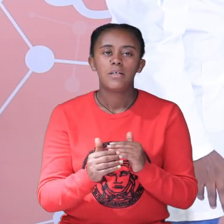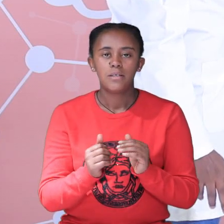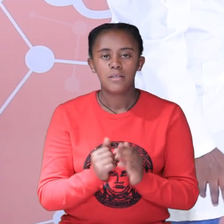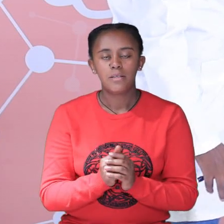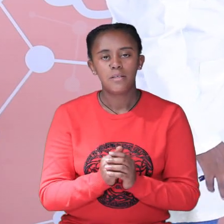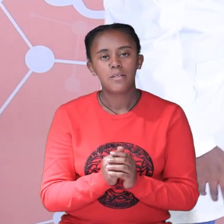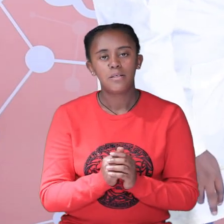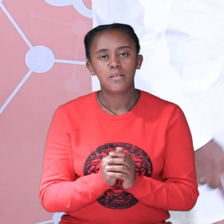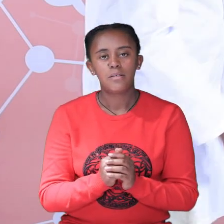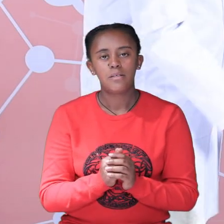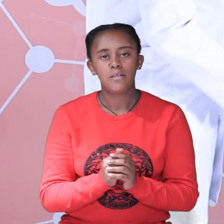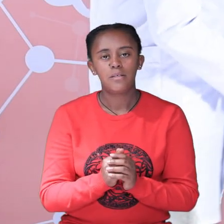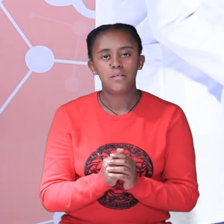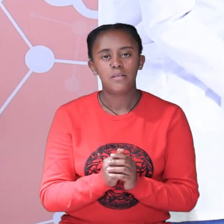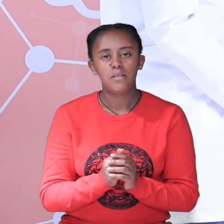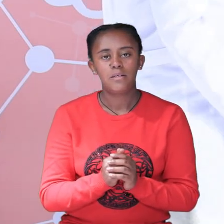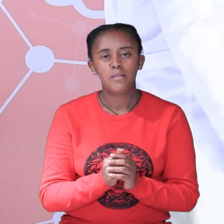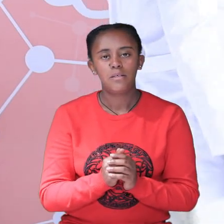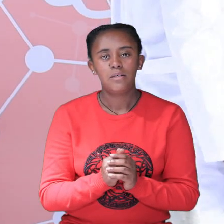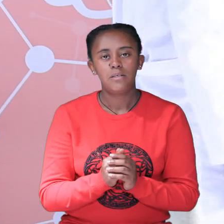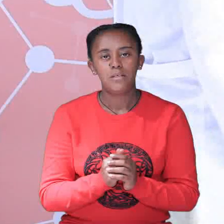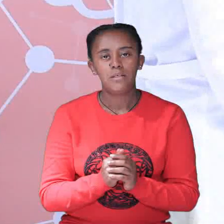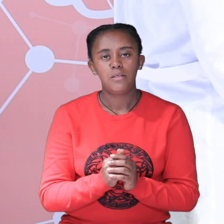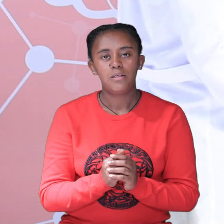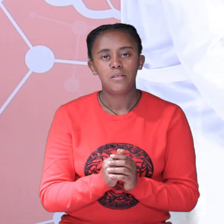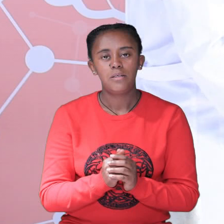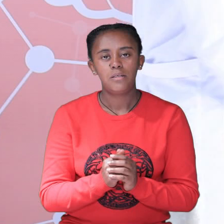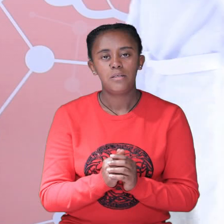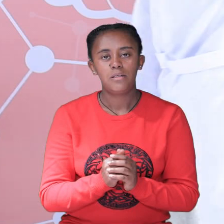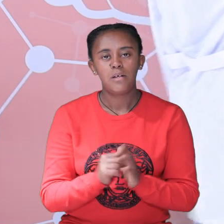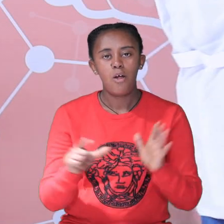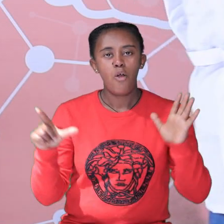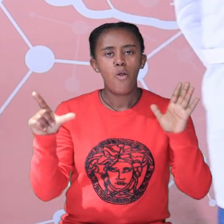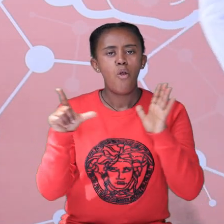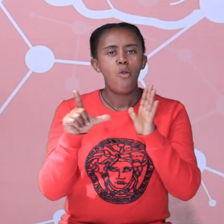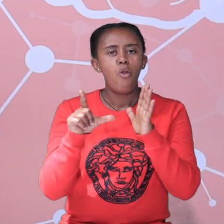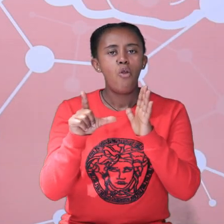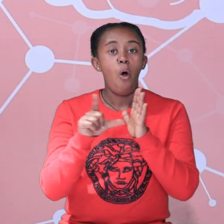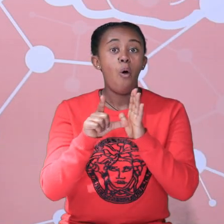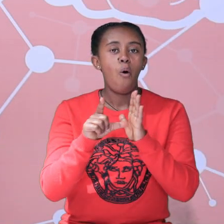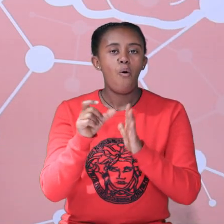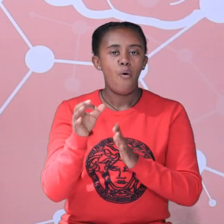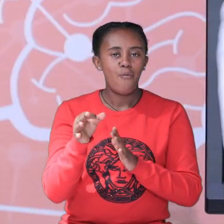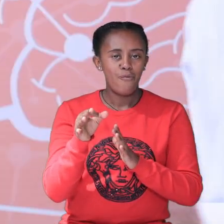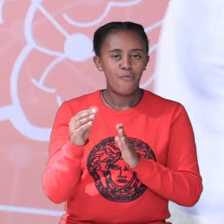ray and normal is called angle of reflection. Angle of reflection.